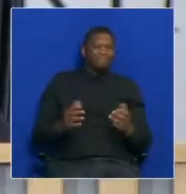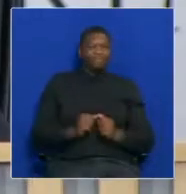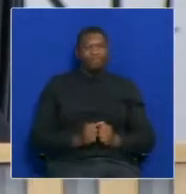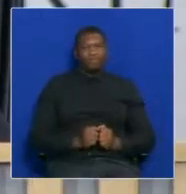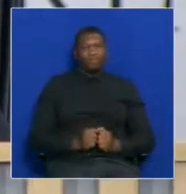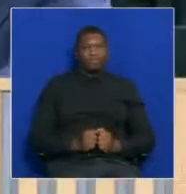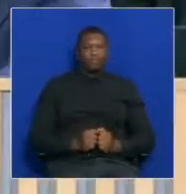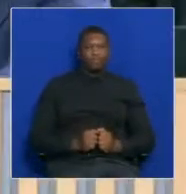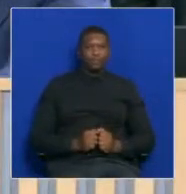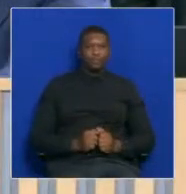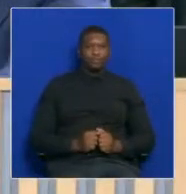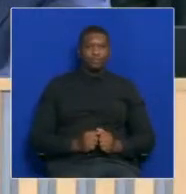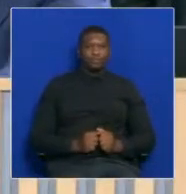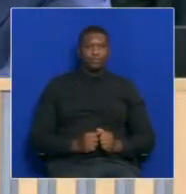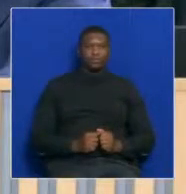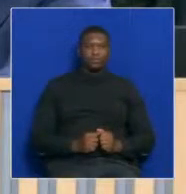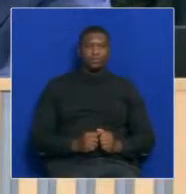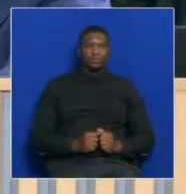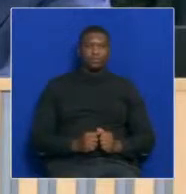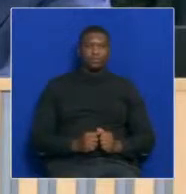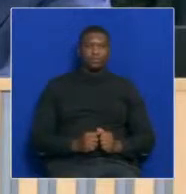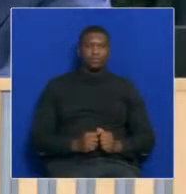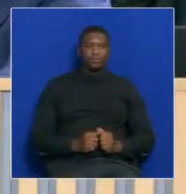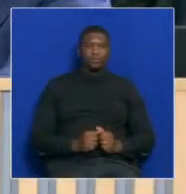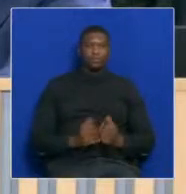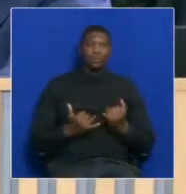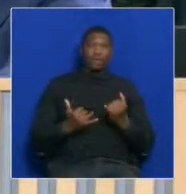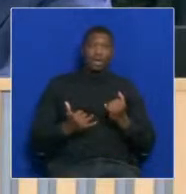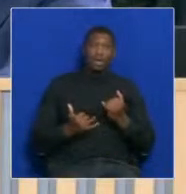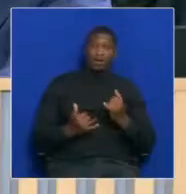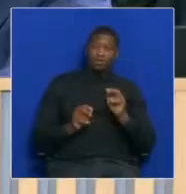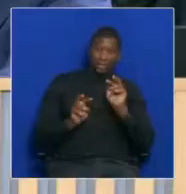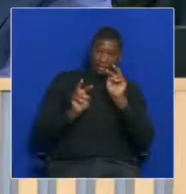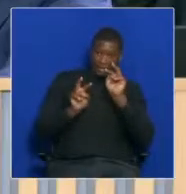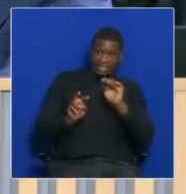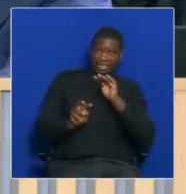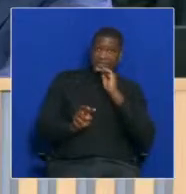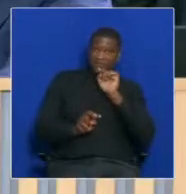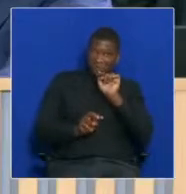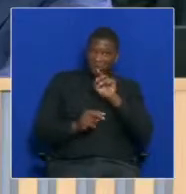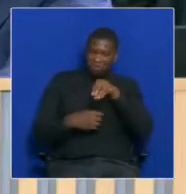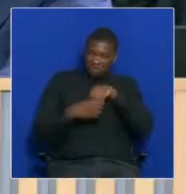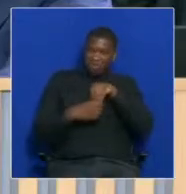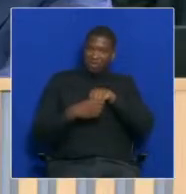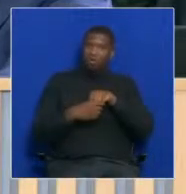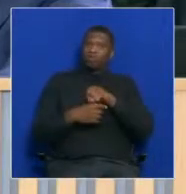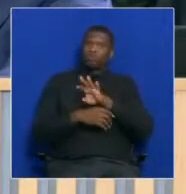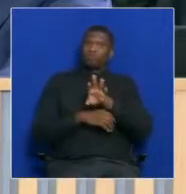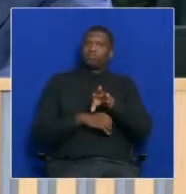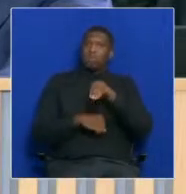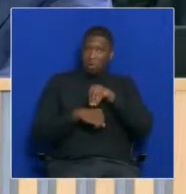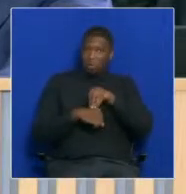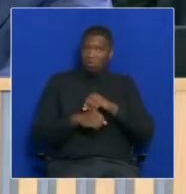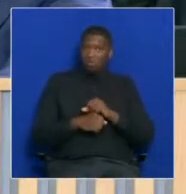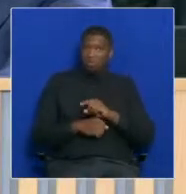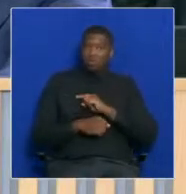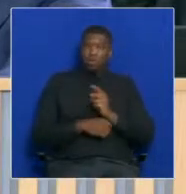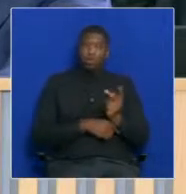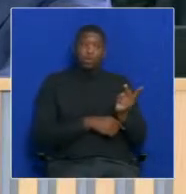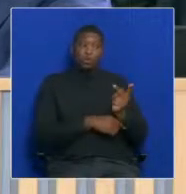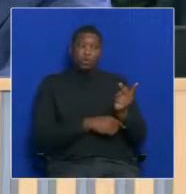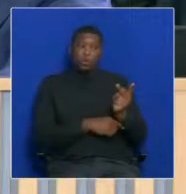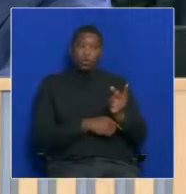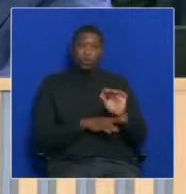Now it looks like you were part of the problem. Two of your colleagues came to this commission and they could show us